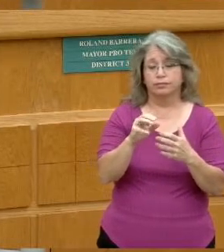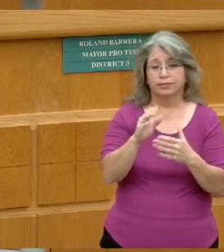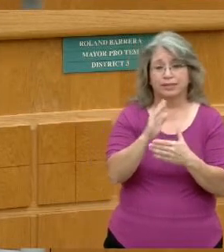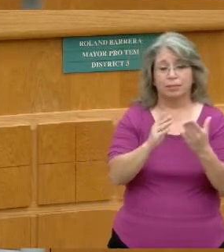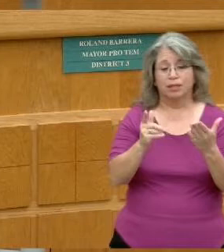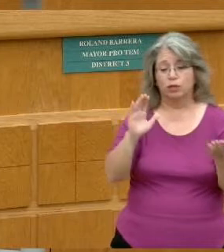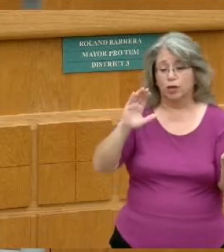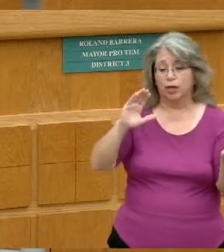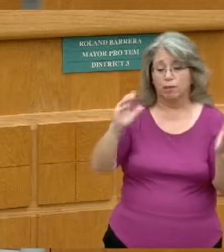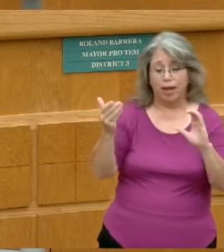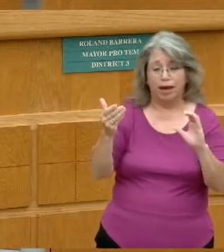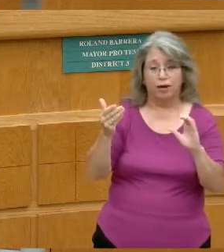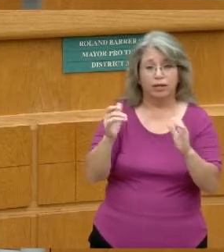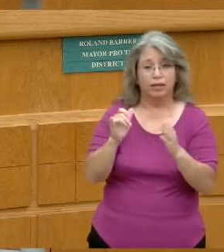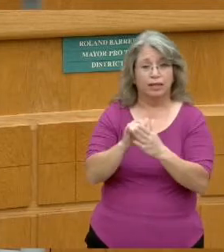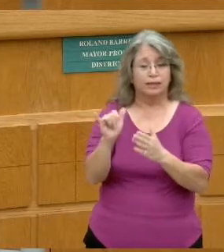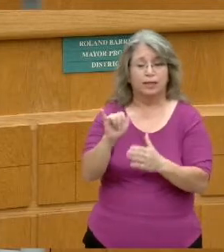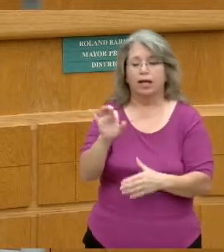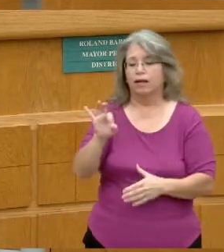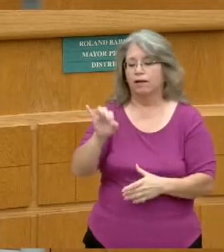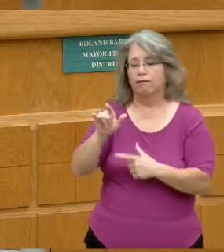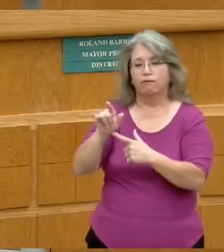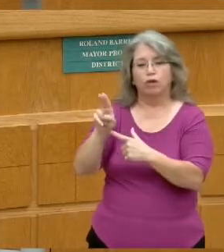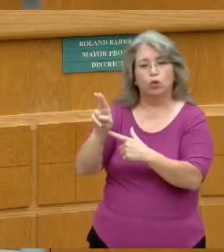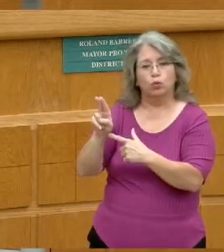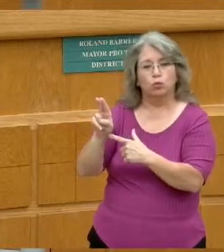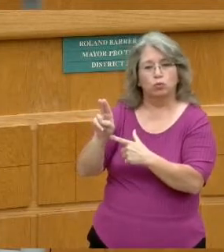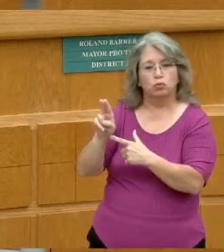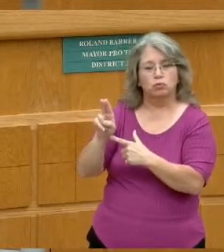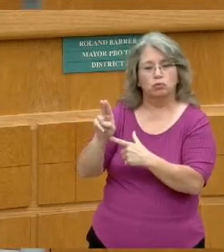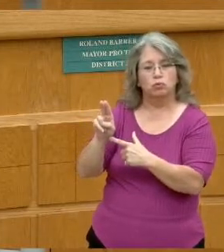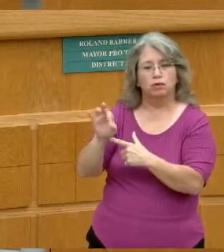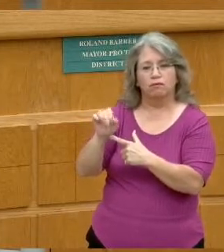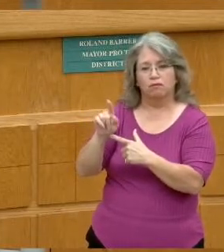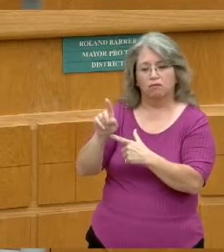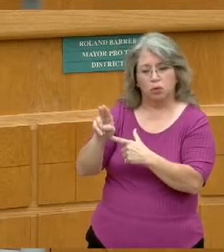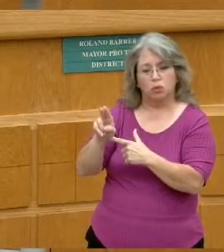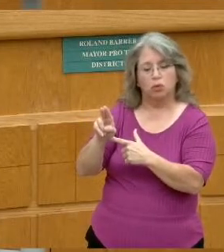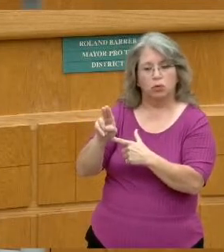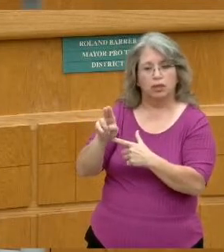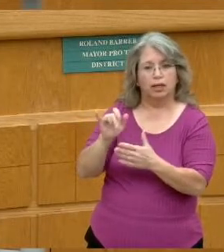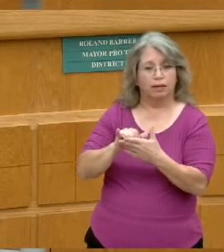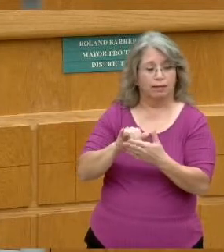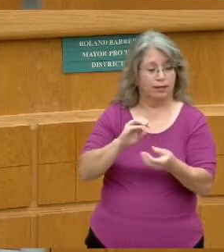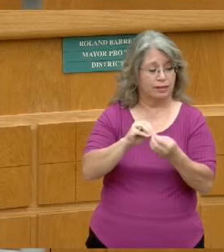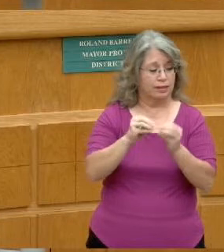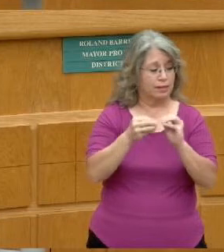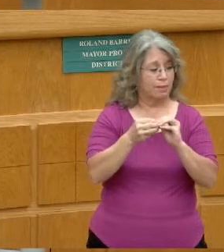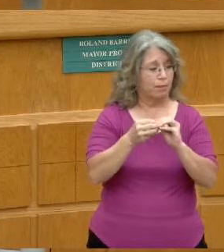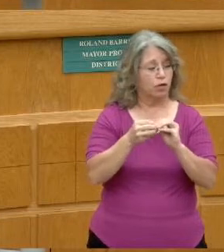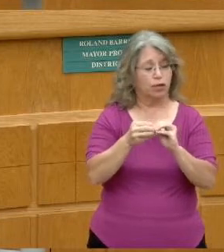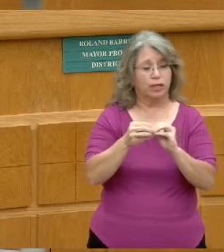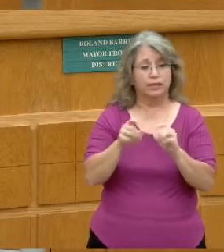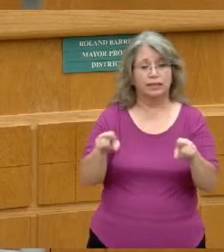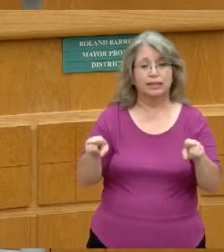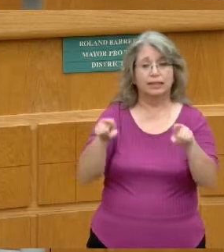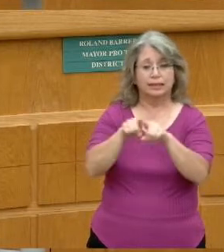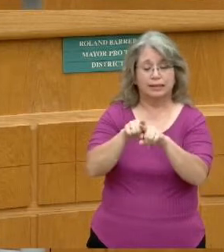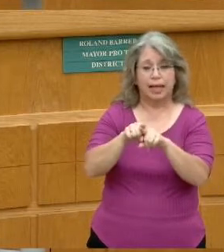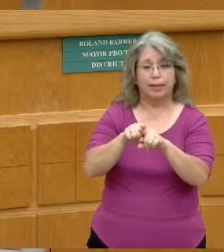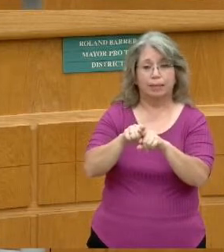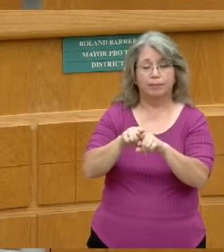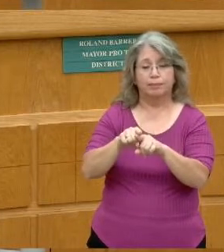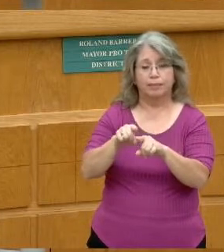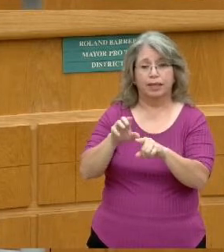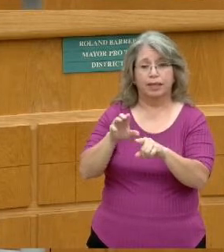like the flu. This number is about the amount of contagiousness that the flu has, and that's without